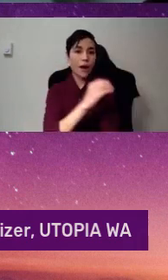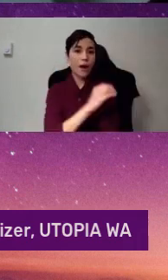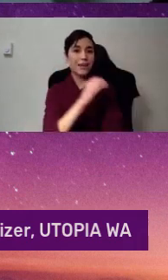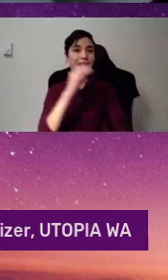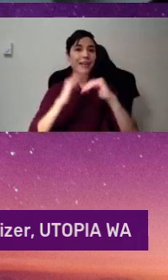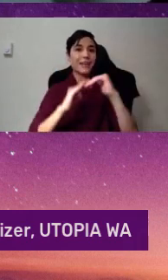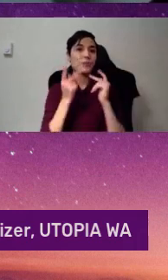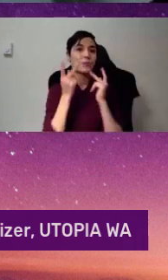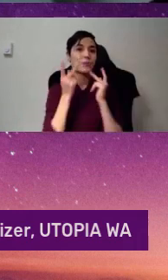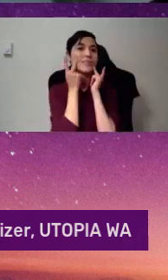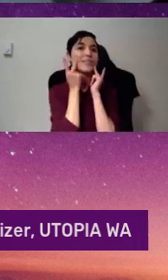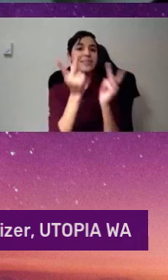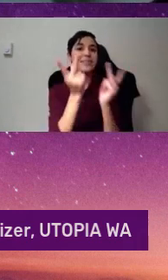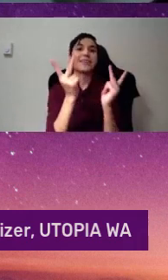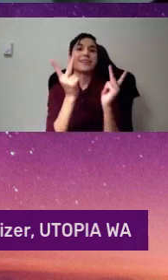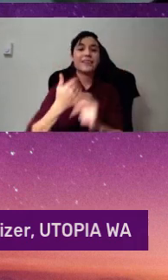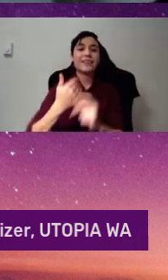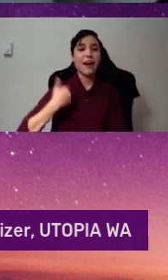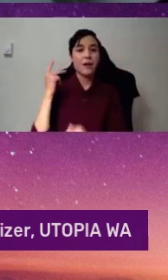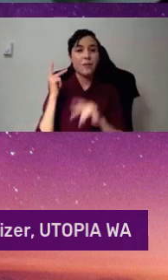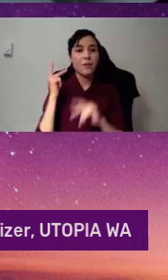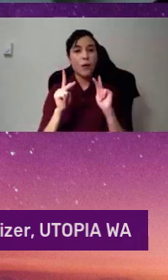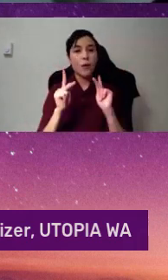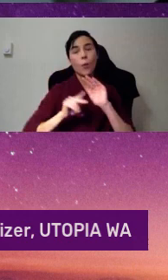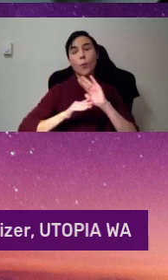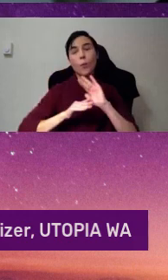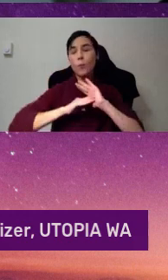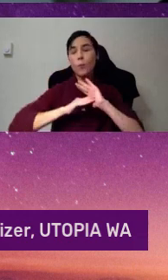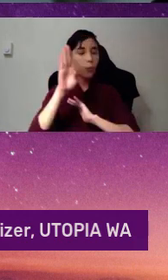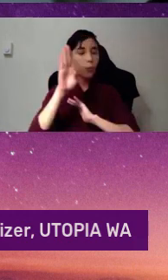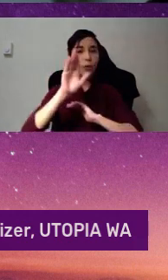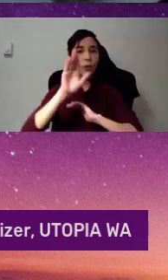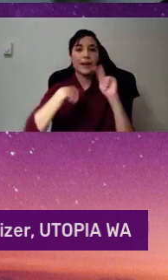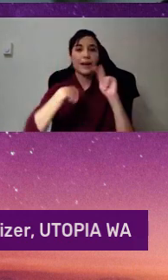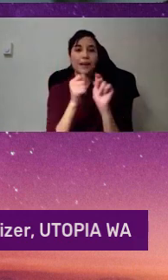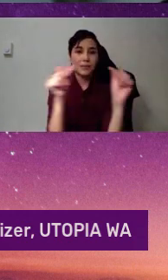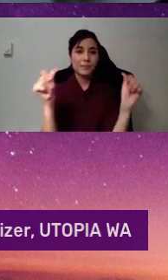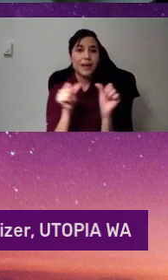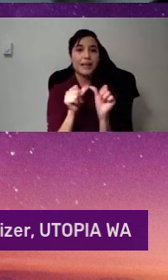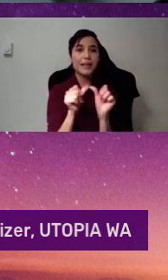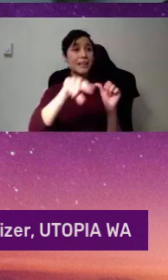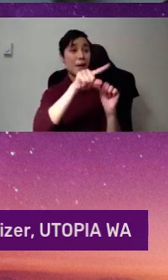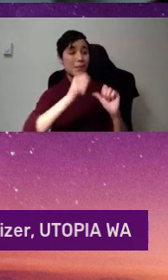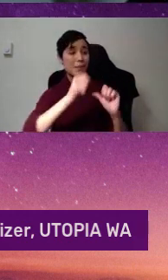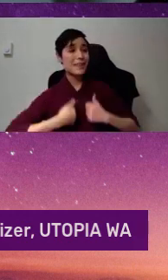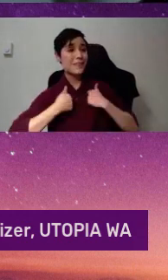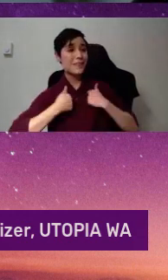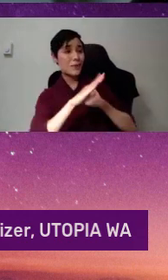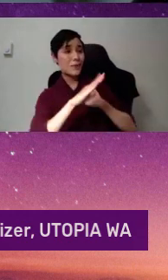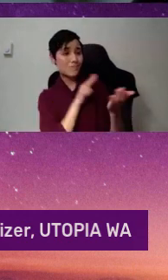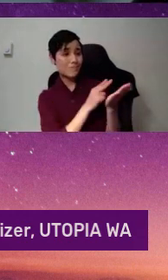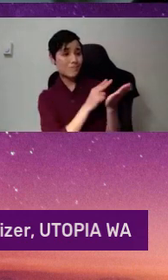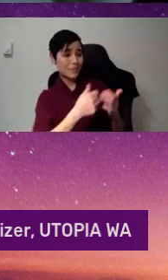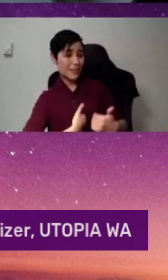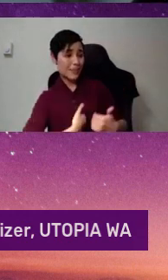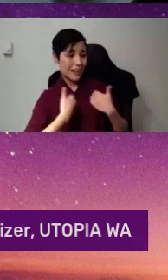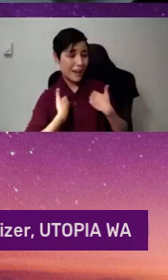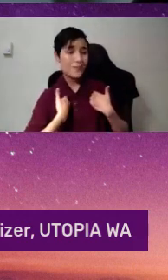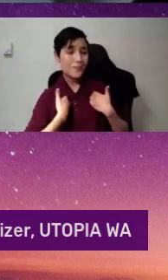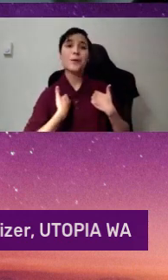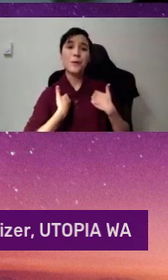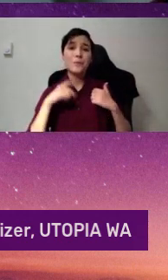Their existence in broad daylight, living truth and out loud. People outside of our community need to realize